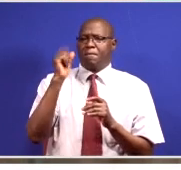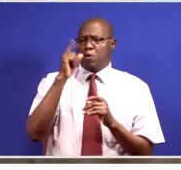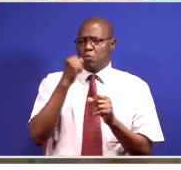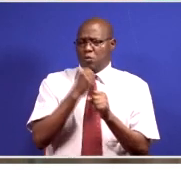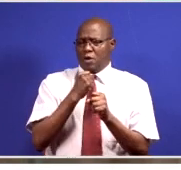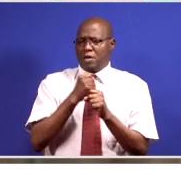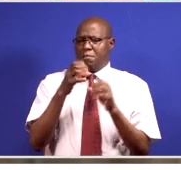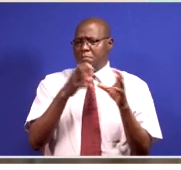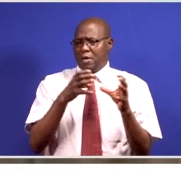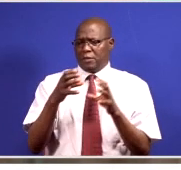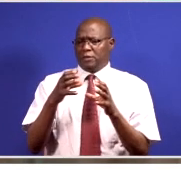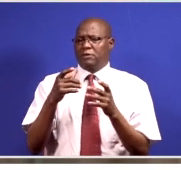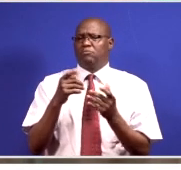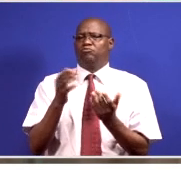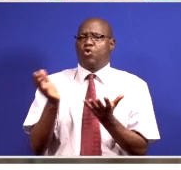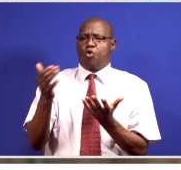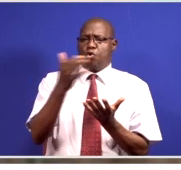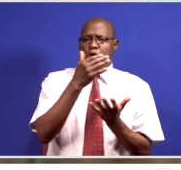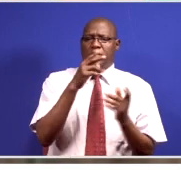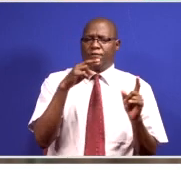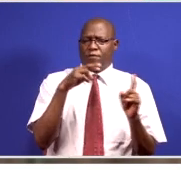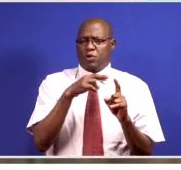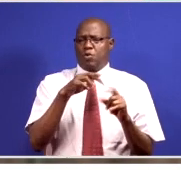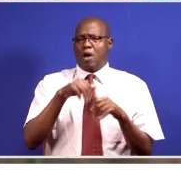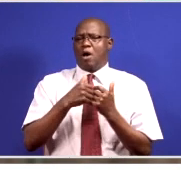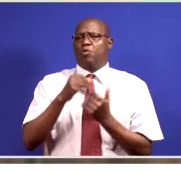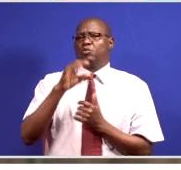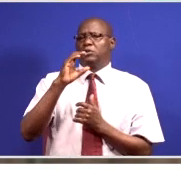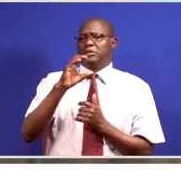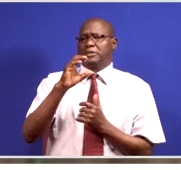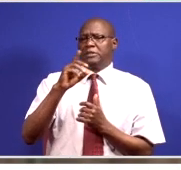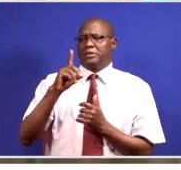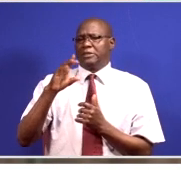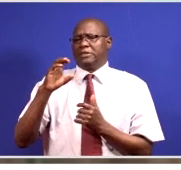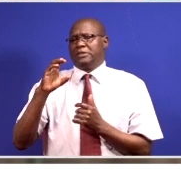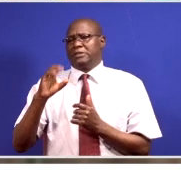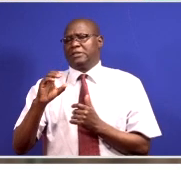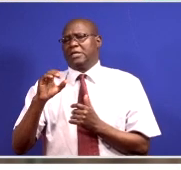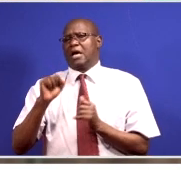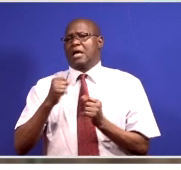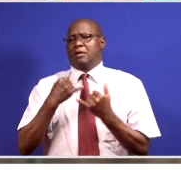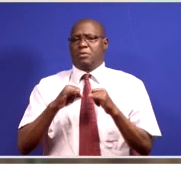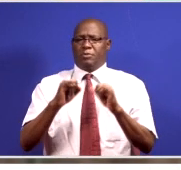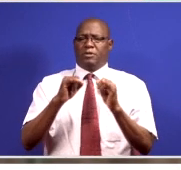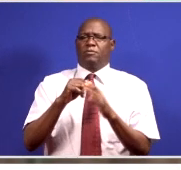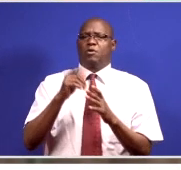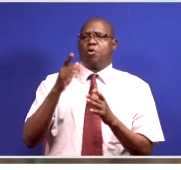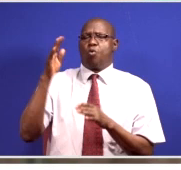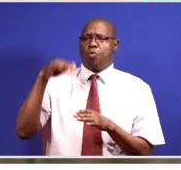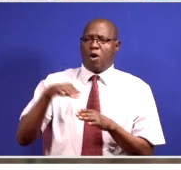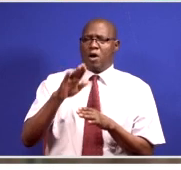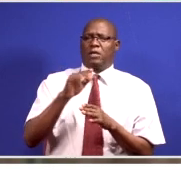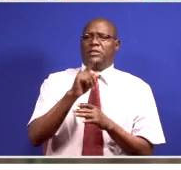on Tuesday began collecting views on how best the CBC can be implemented. The 49-member team set out in Kwale, Taita Taveta,